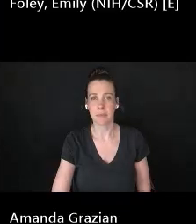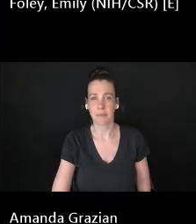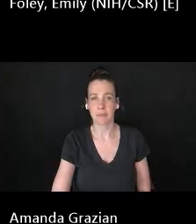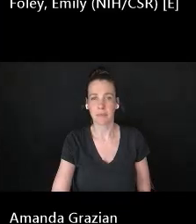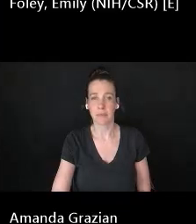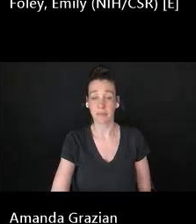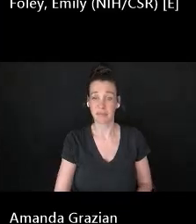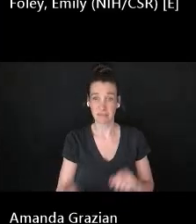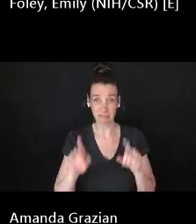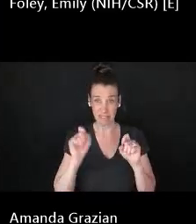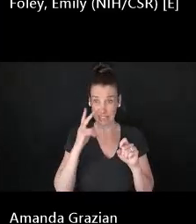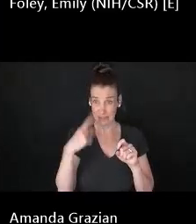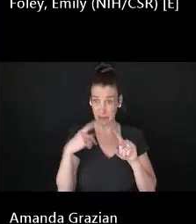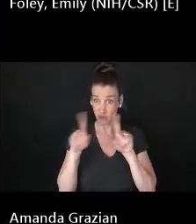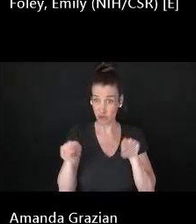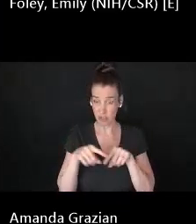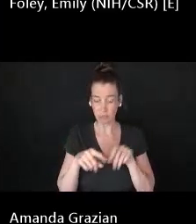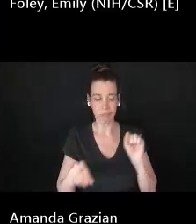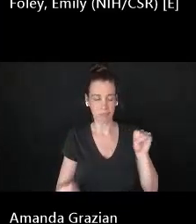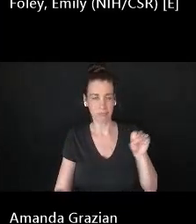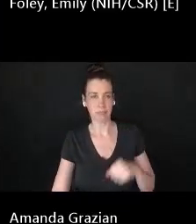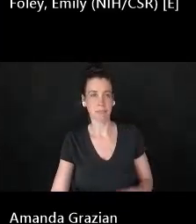It is sharing. All right, thanks, Miriam.